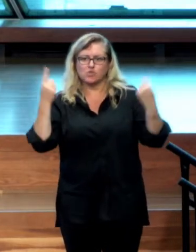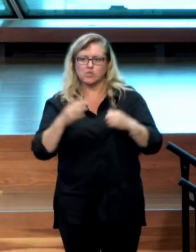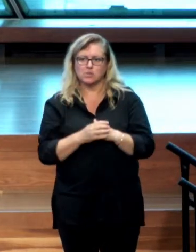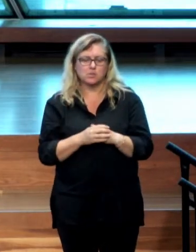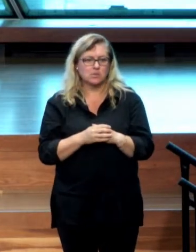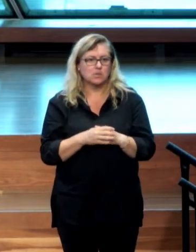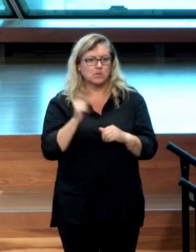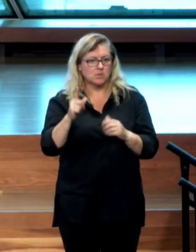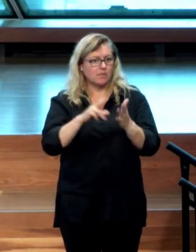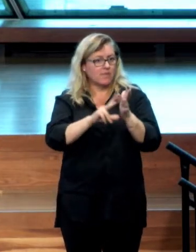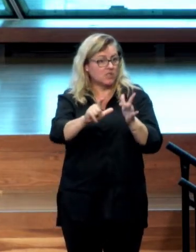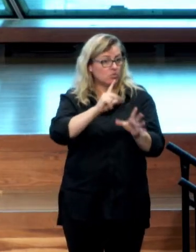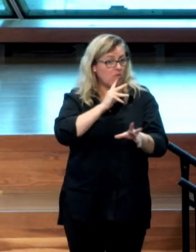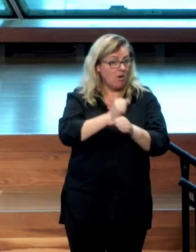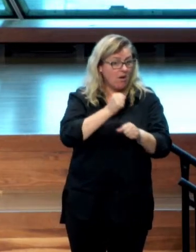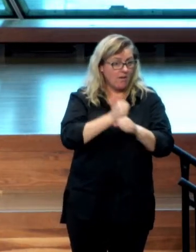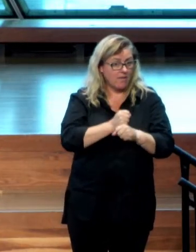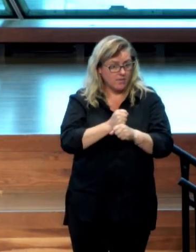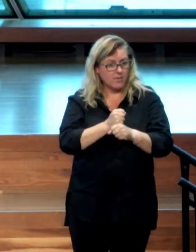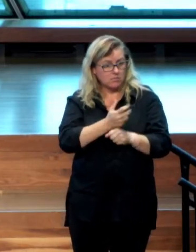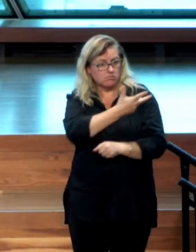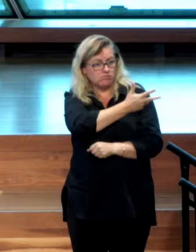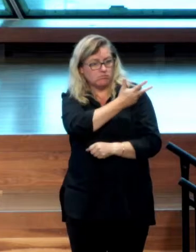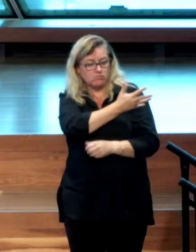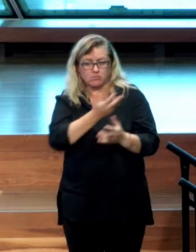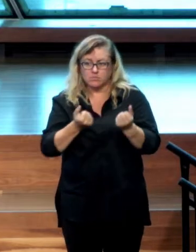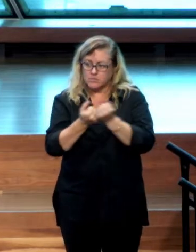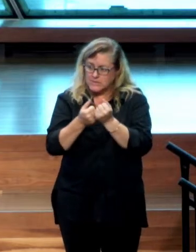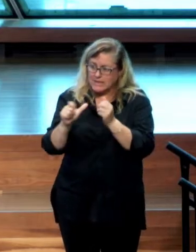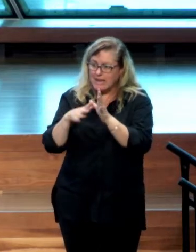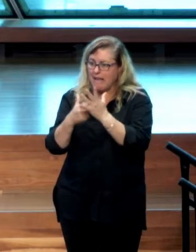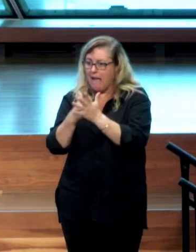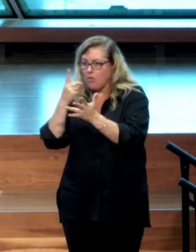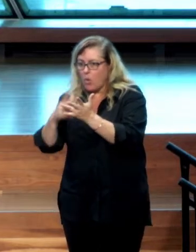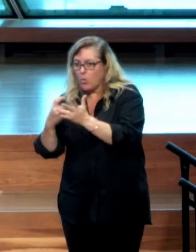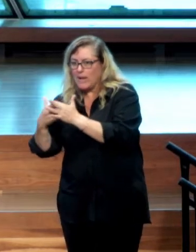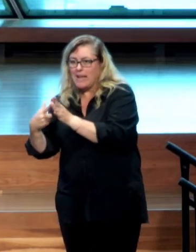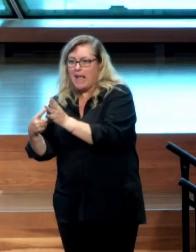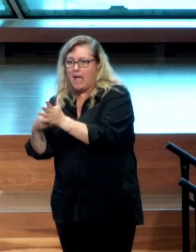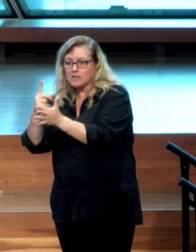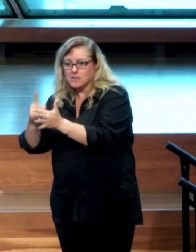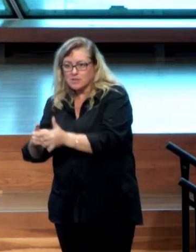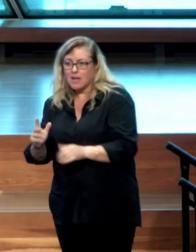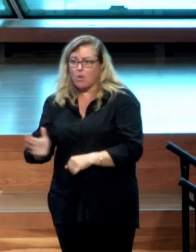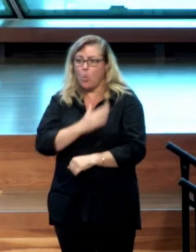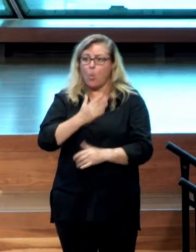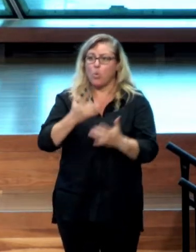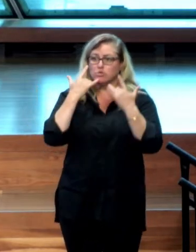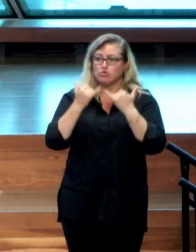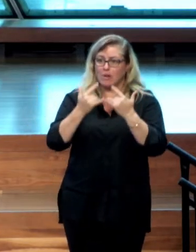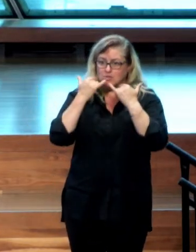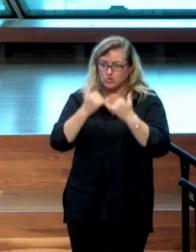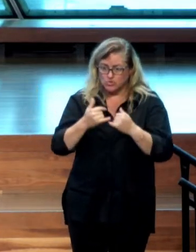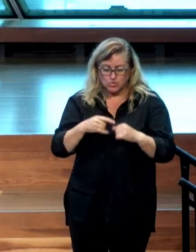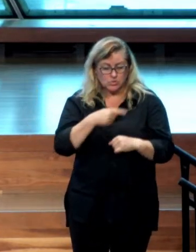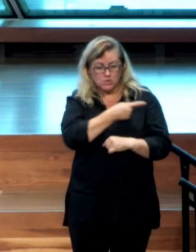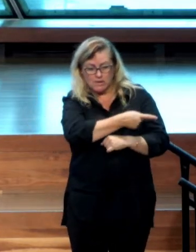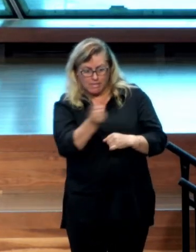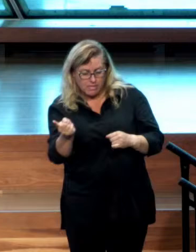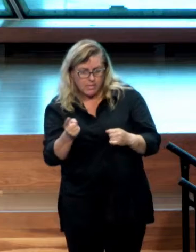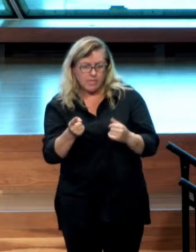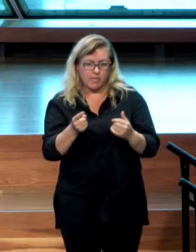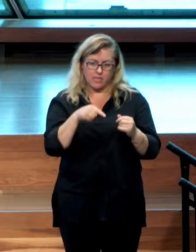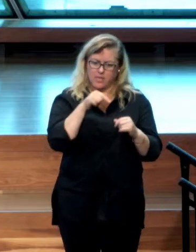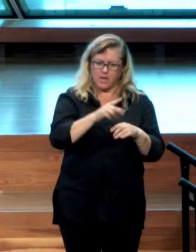Victorian Government is proud to support these awards, and I want to thank Caro, Kate, the judges and the entire Wheeler Centre team for their hard work in delivering